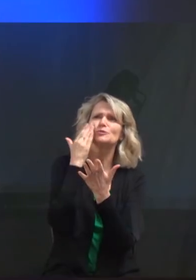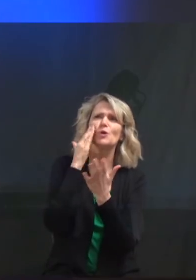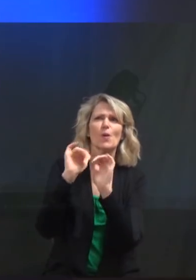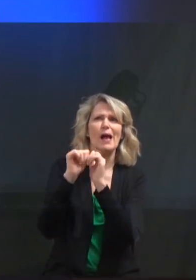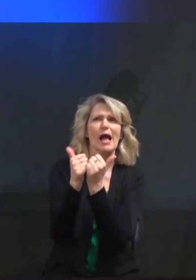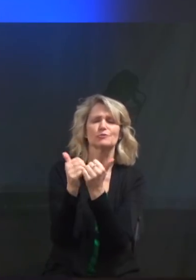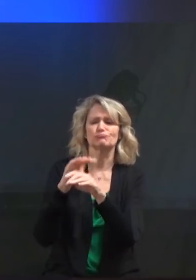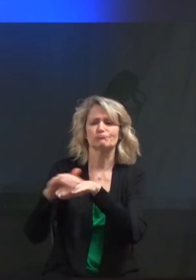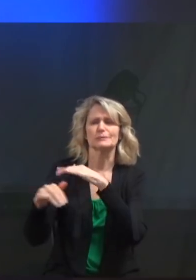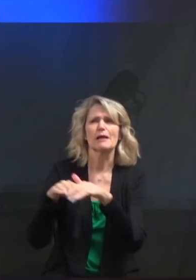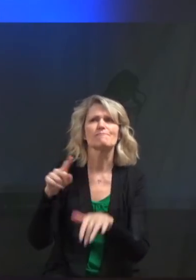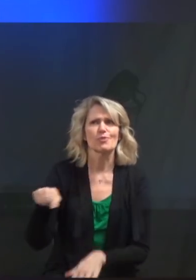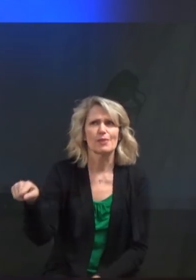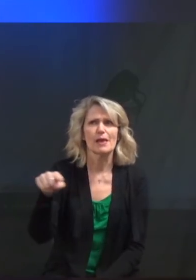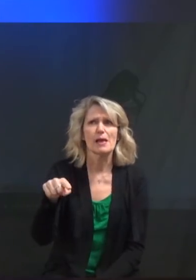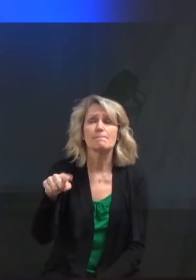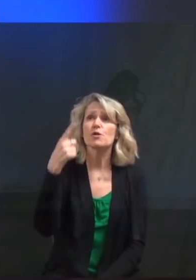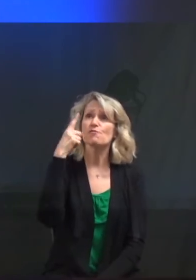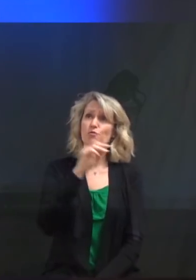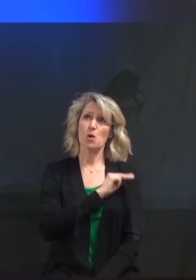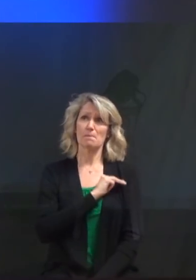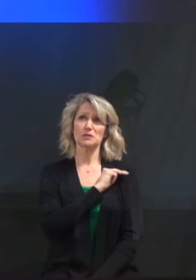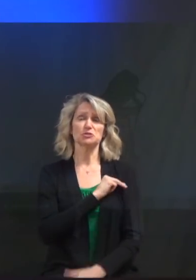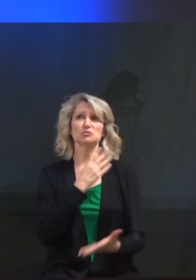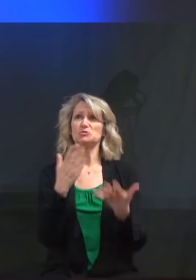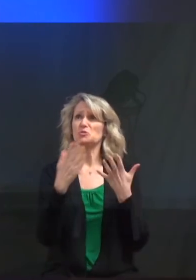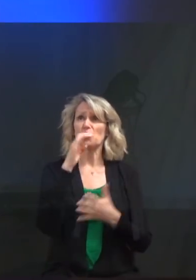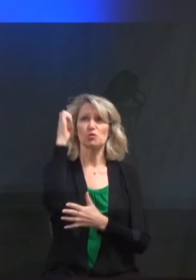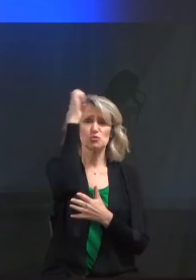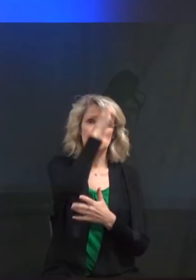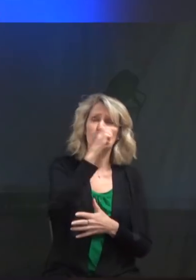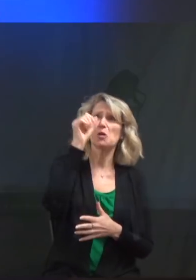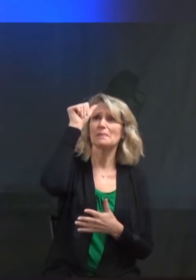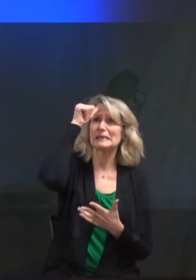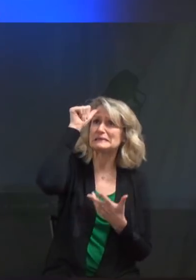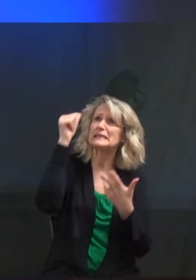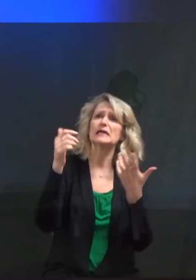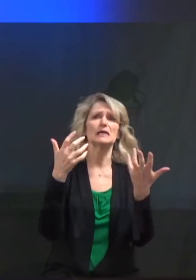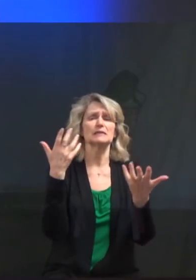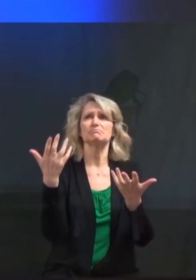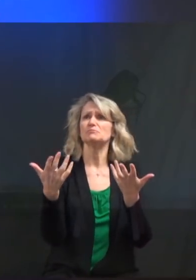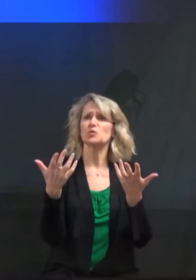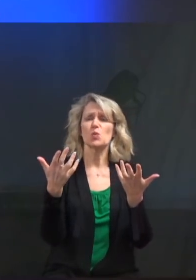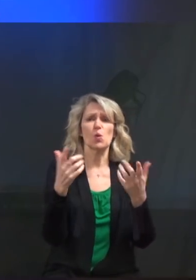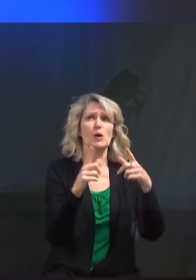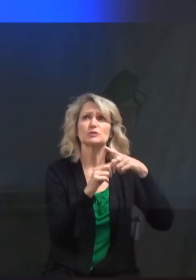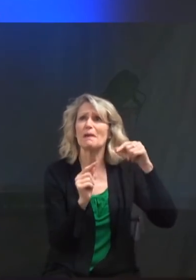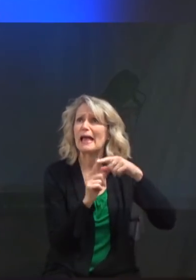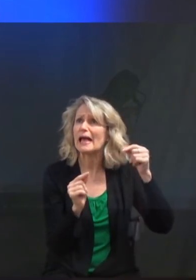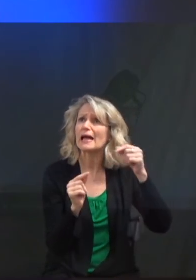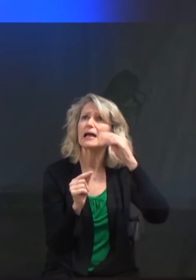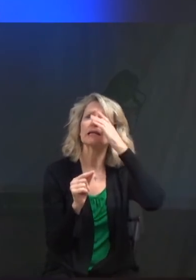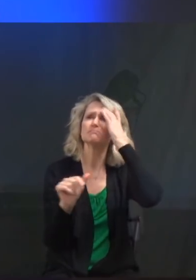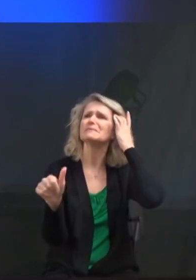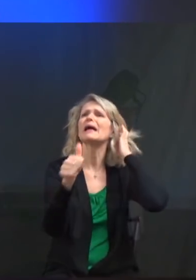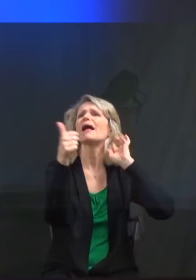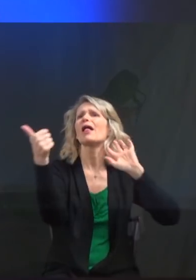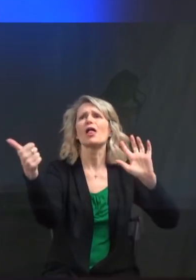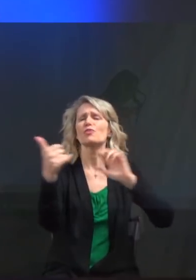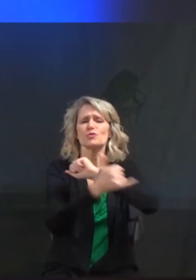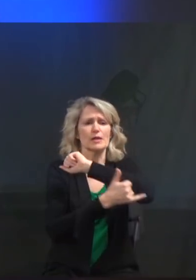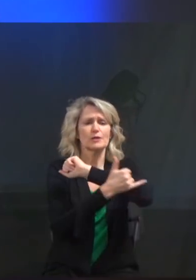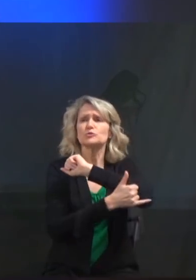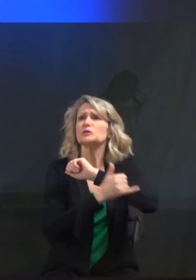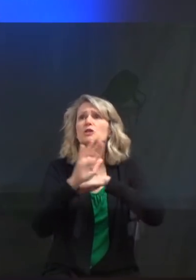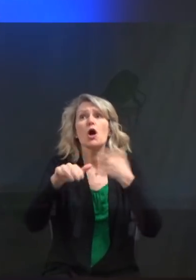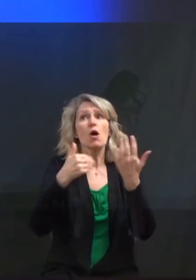say. Lord, for our missionaries, whether they're in Europe, whether they're in India, whether they are in Japan, other areas,